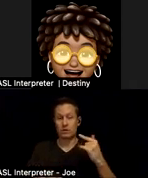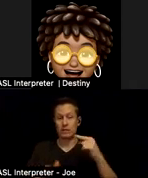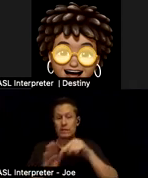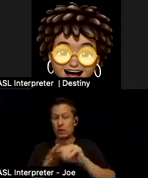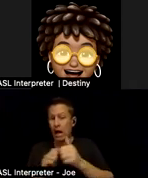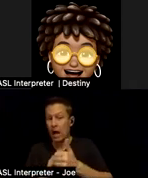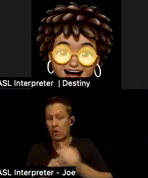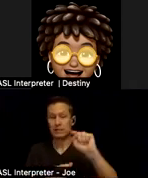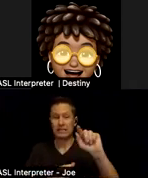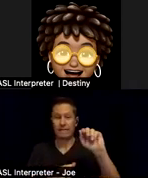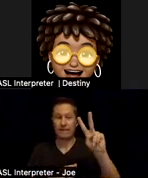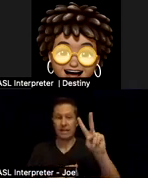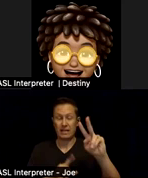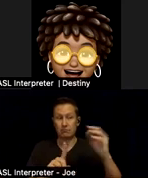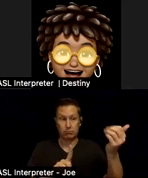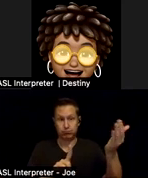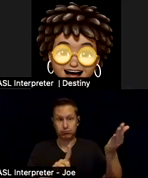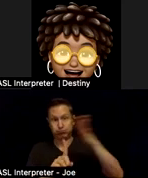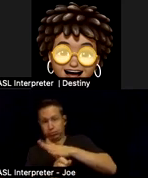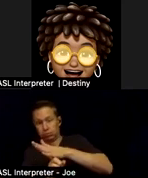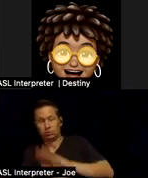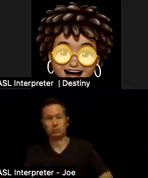So this is of critical importance.